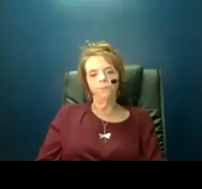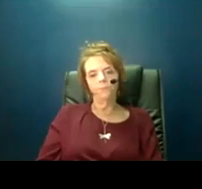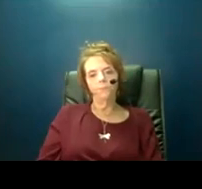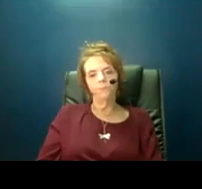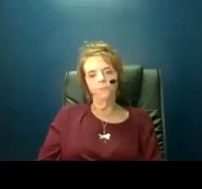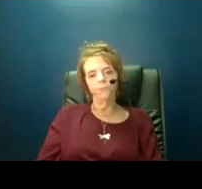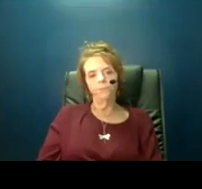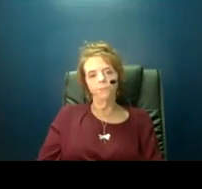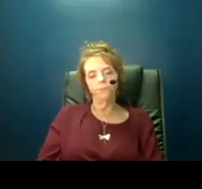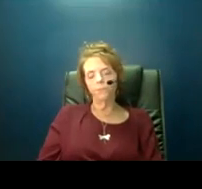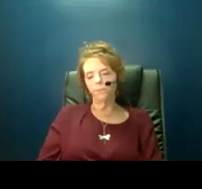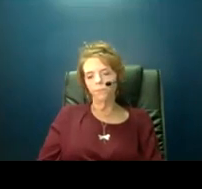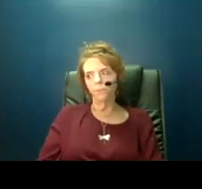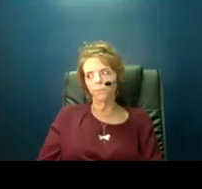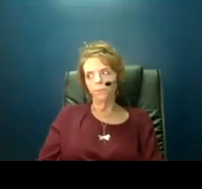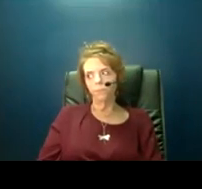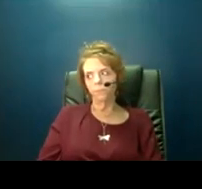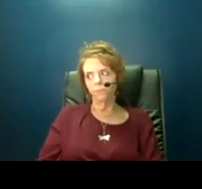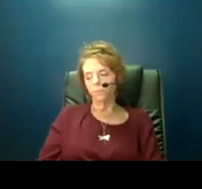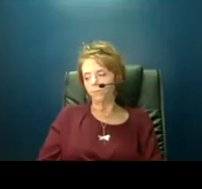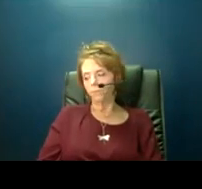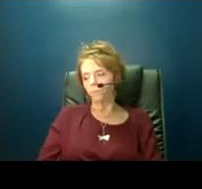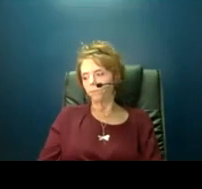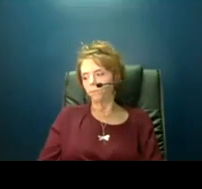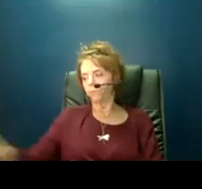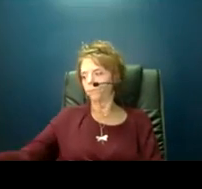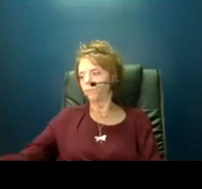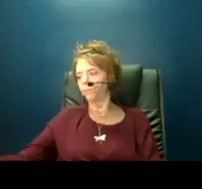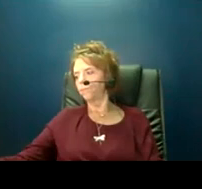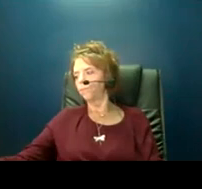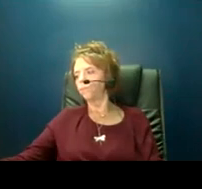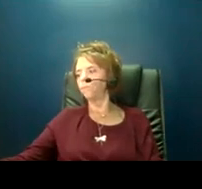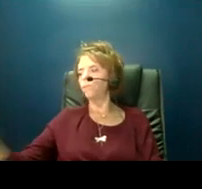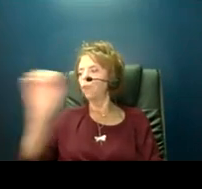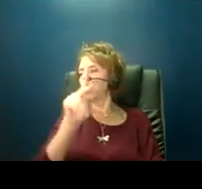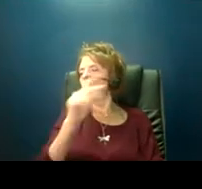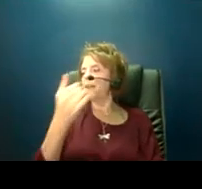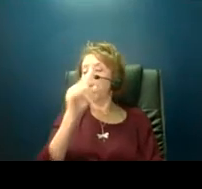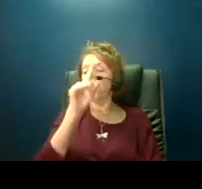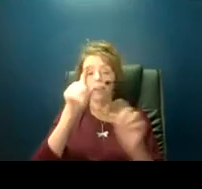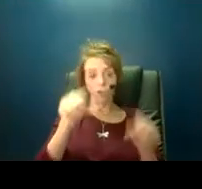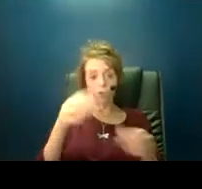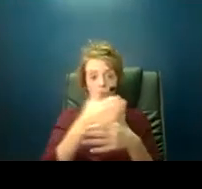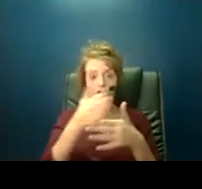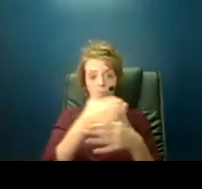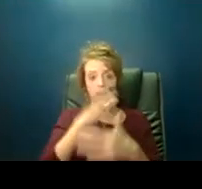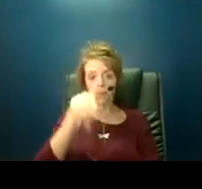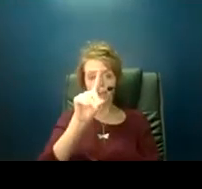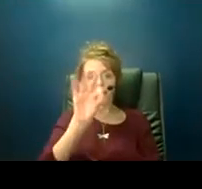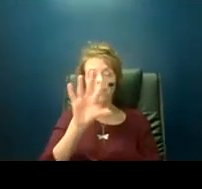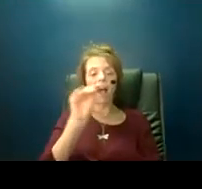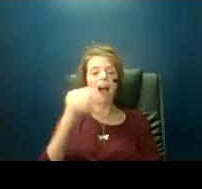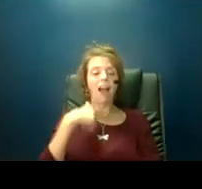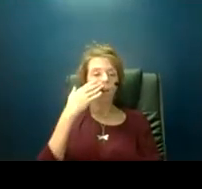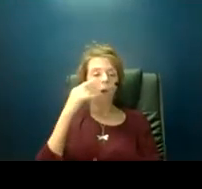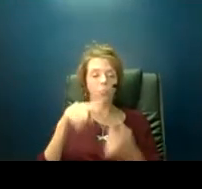take that, and Susan, if you could share the PDF. So I know this is